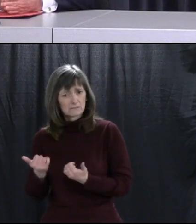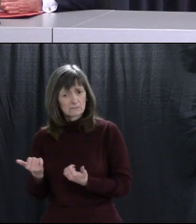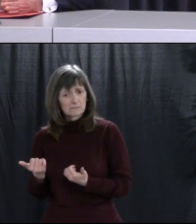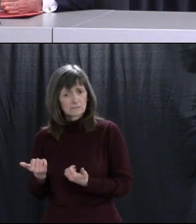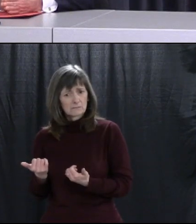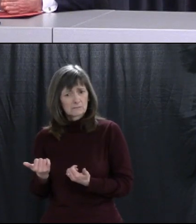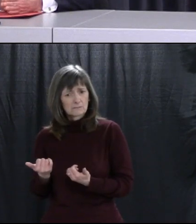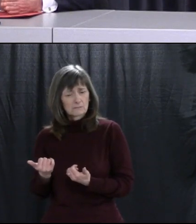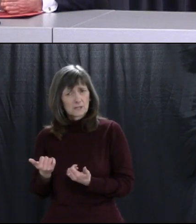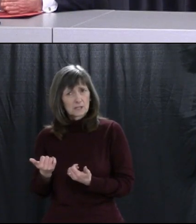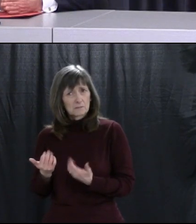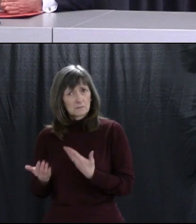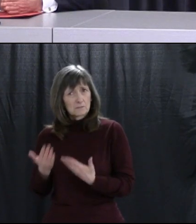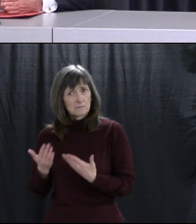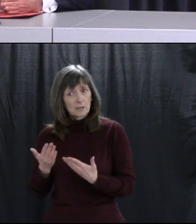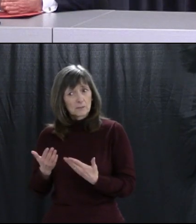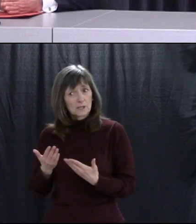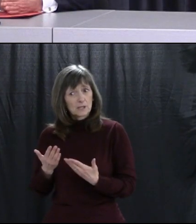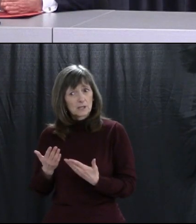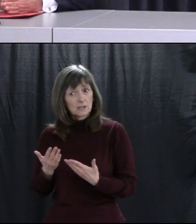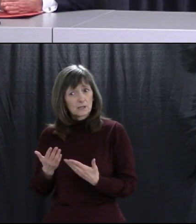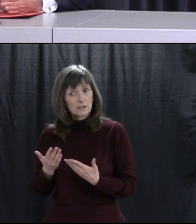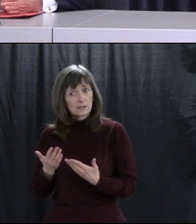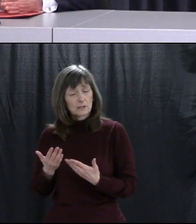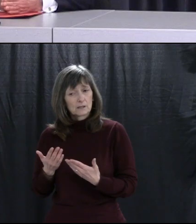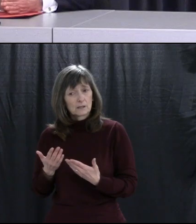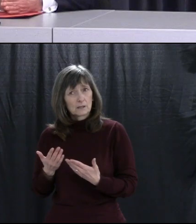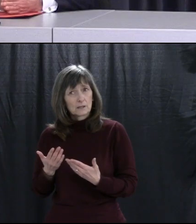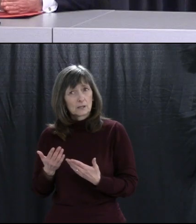indicate that you might consider increasing the criteria